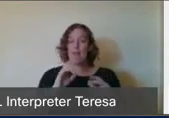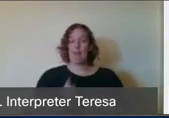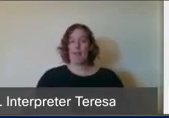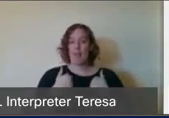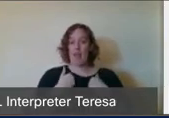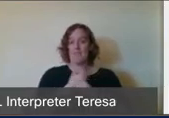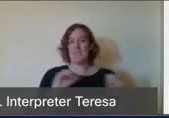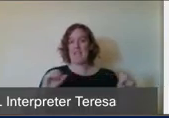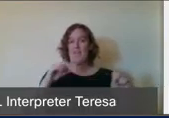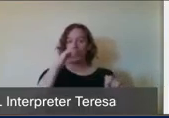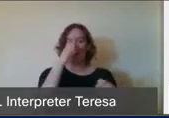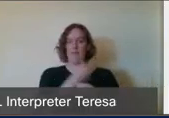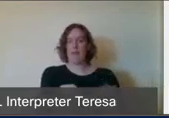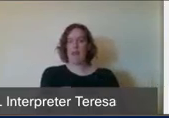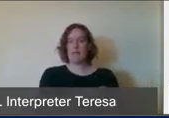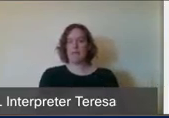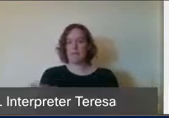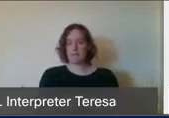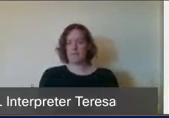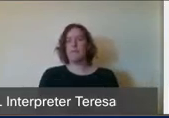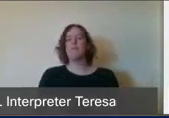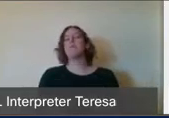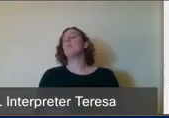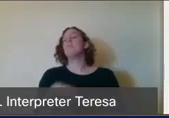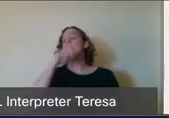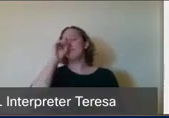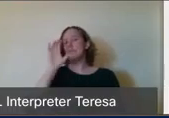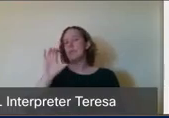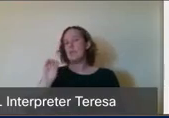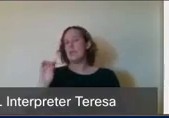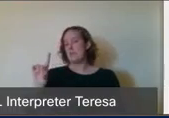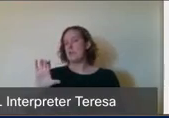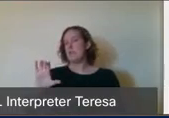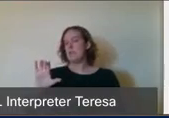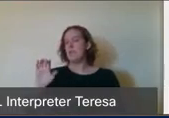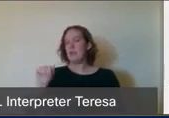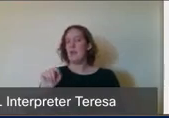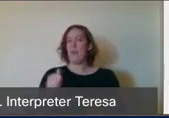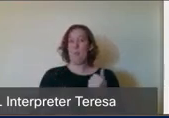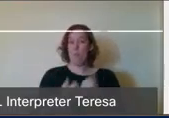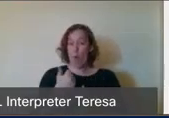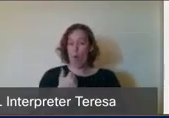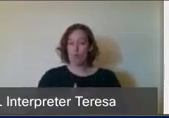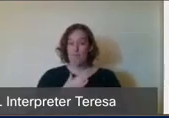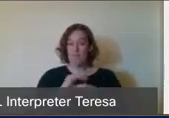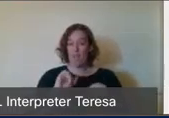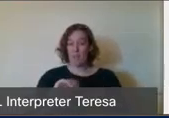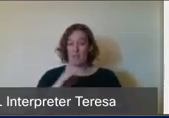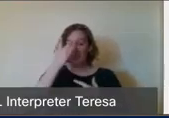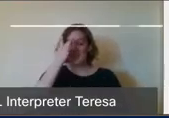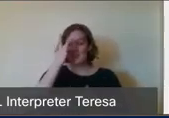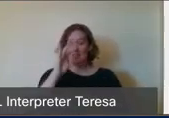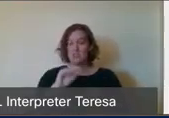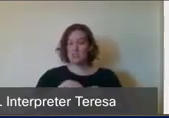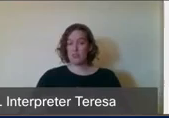vaccines. According to this data from CDC, the most vaccine-preventable diseases are spread from person to